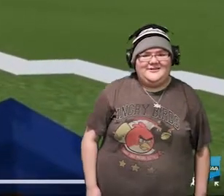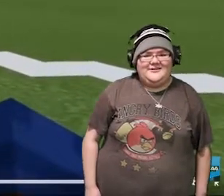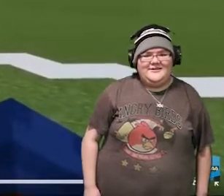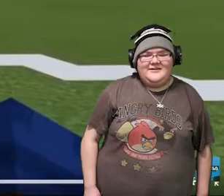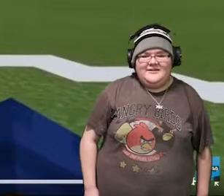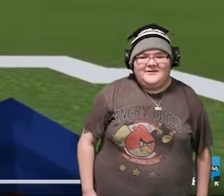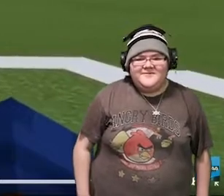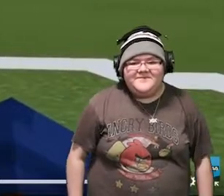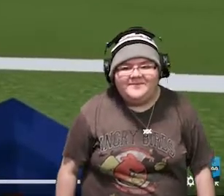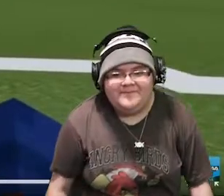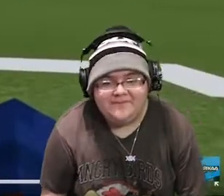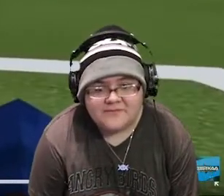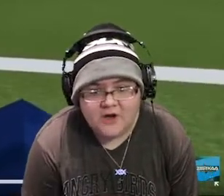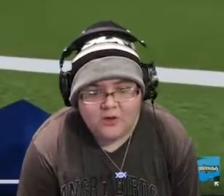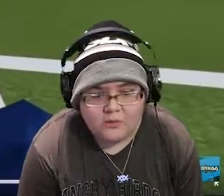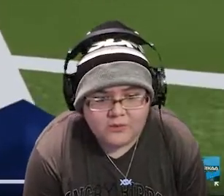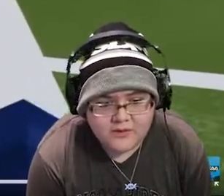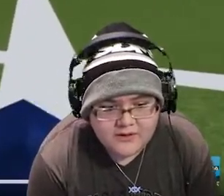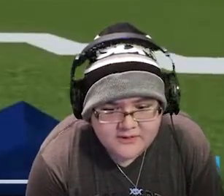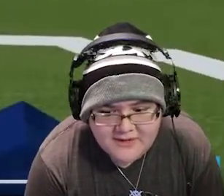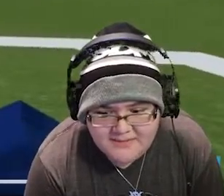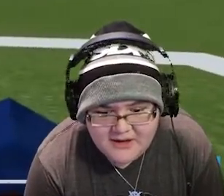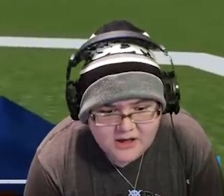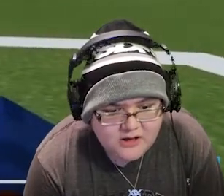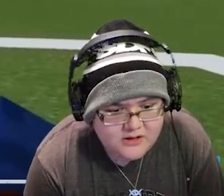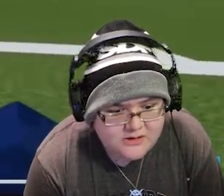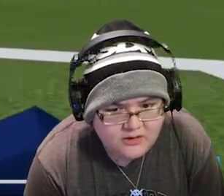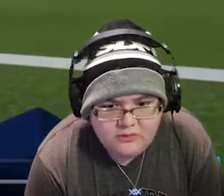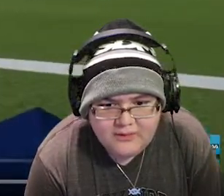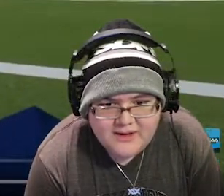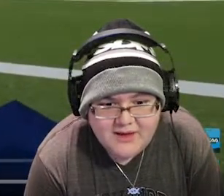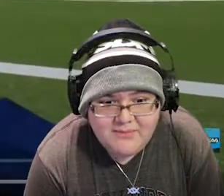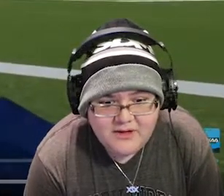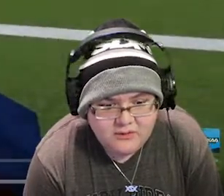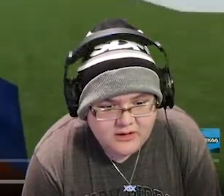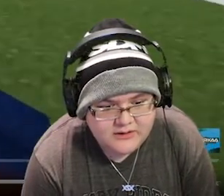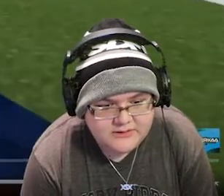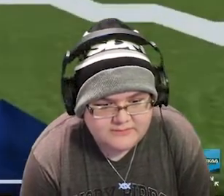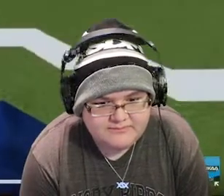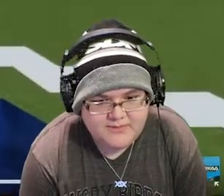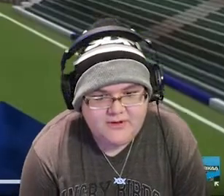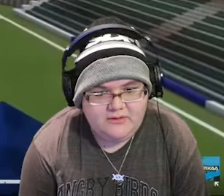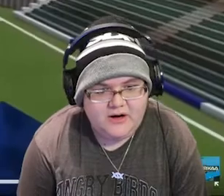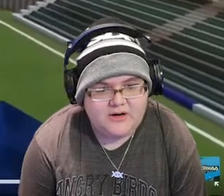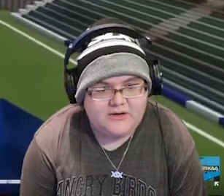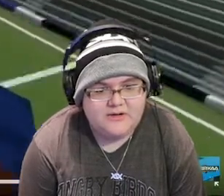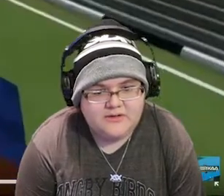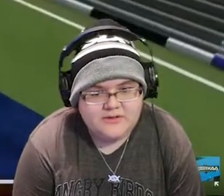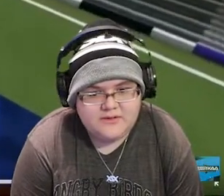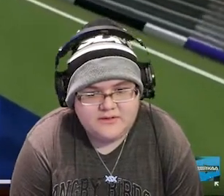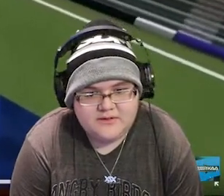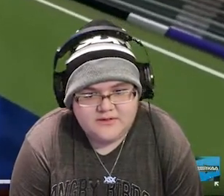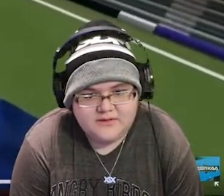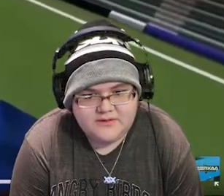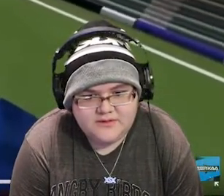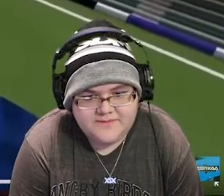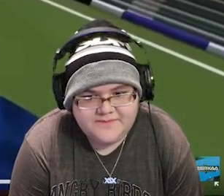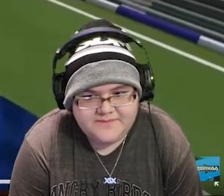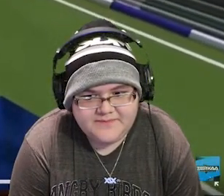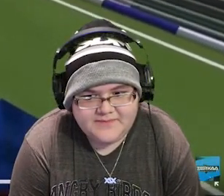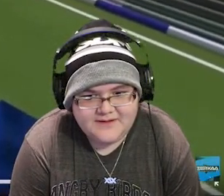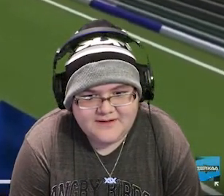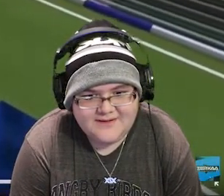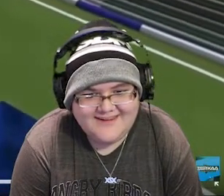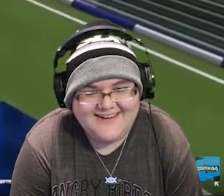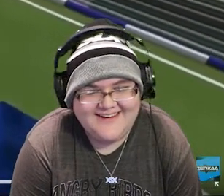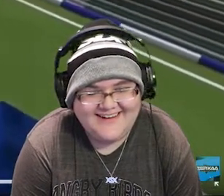console. Mobile? Is that why the thing's at the top? Mate, that's maybe, incredible. No, wait, maybe you about are not on. That good. Maybe you imagine are I on. Built this in my Minecraft series on my